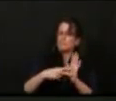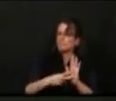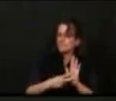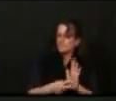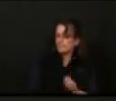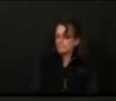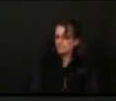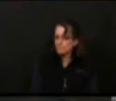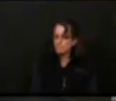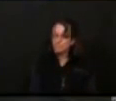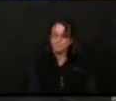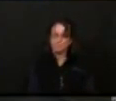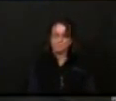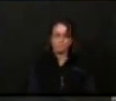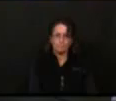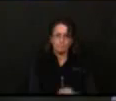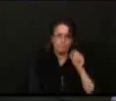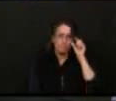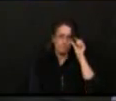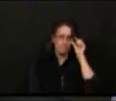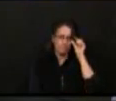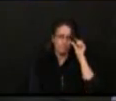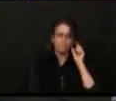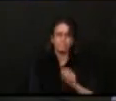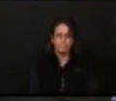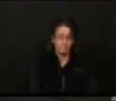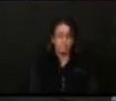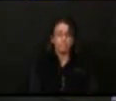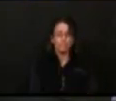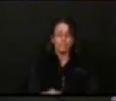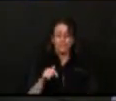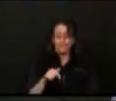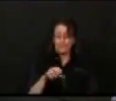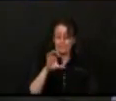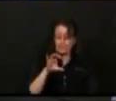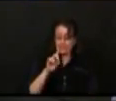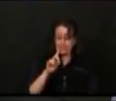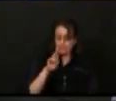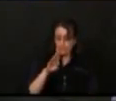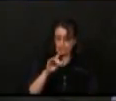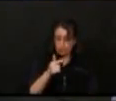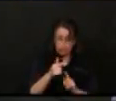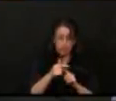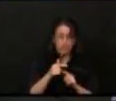Okay. So we're applying for a community development block grant in the amount of